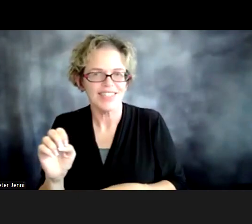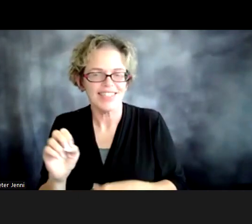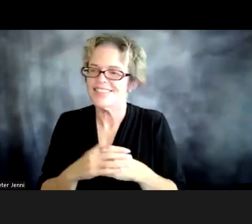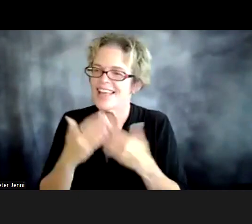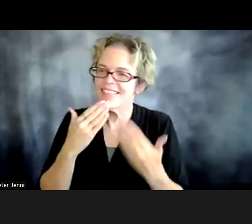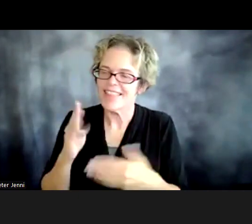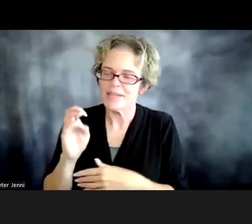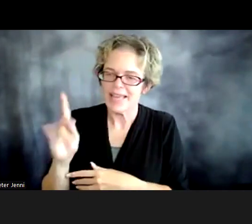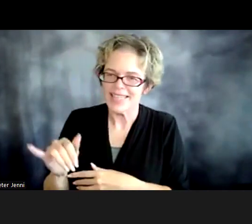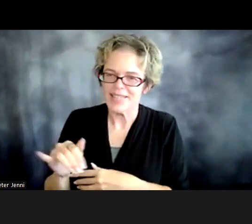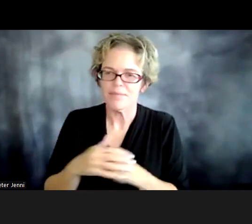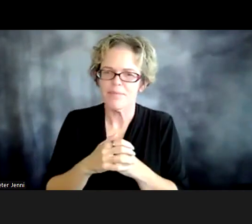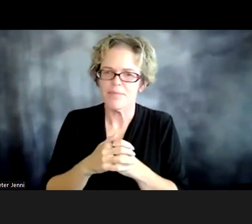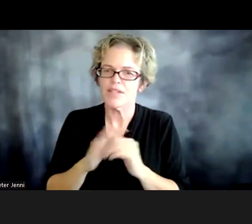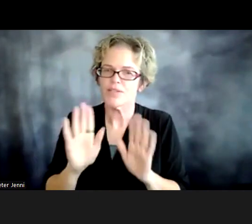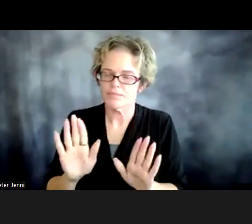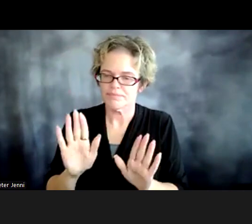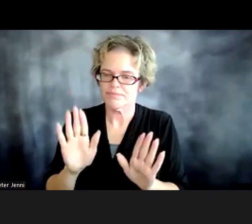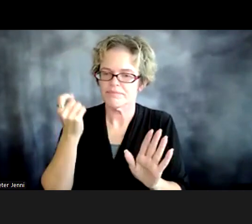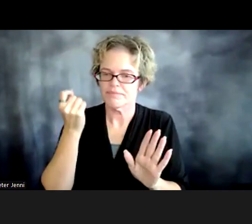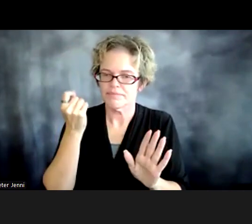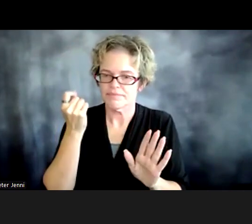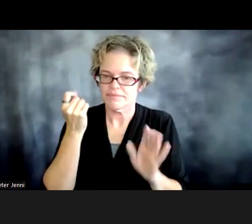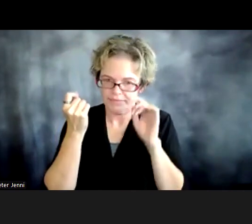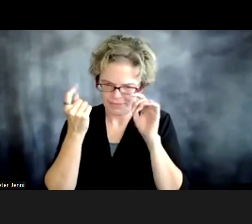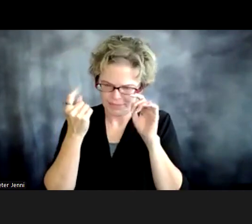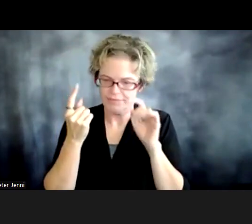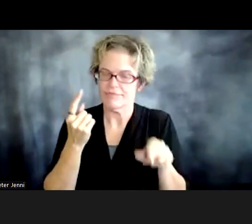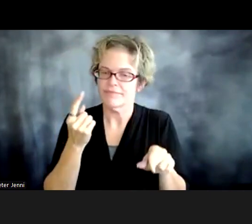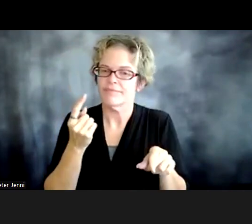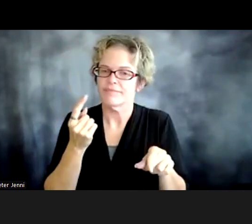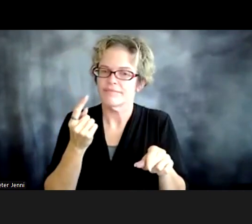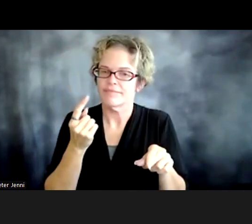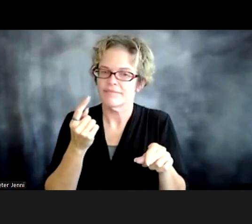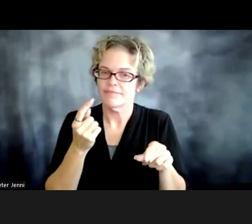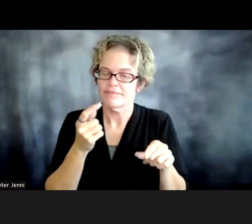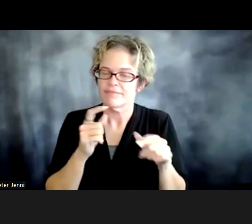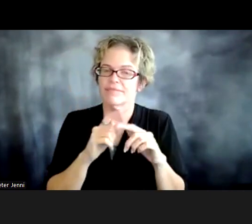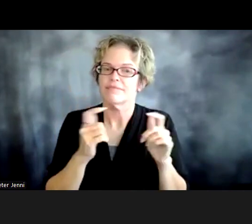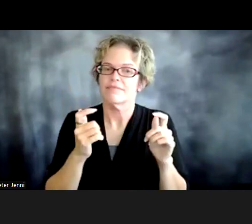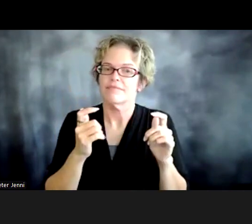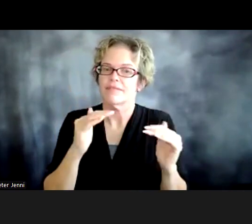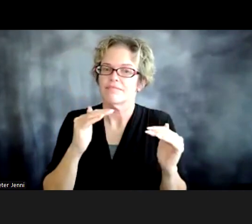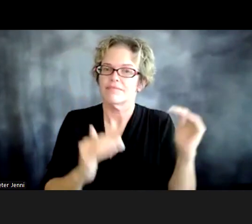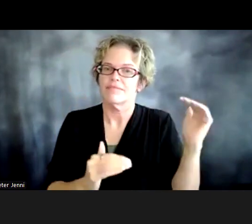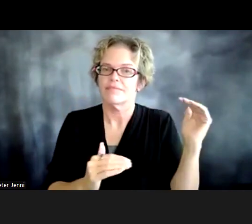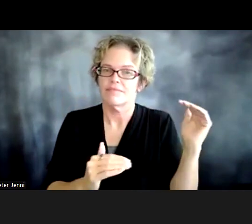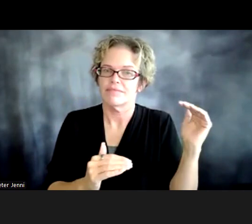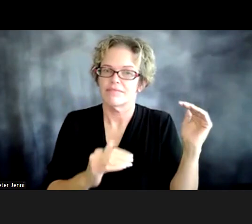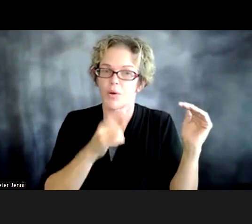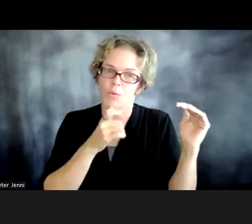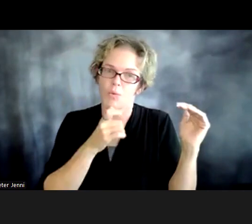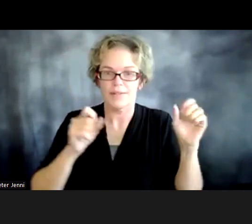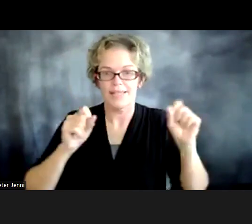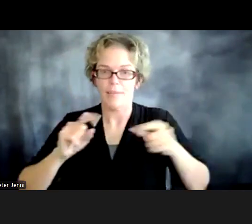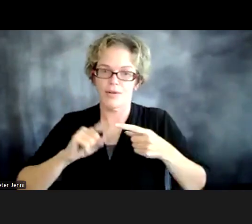Thanks, Becky. Yeah. Given that there were significant disparities in who was able to enroll in Apple